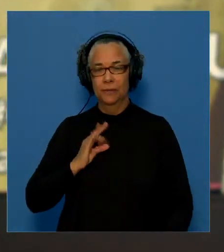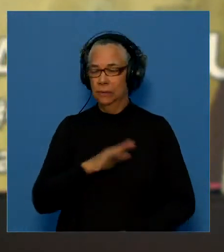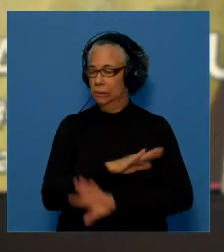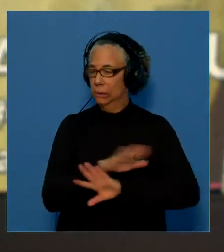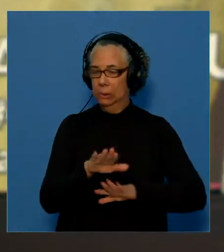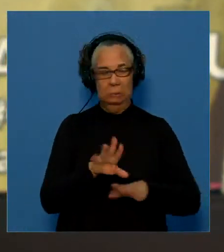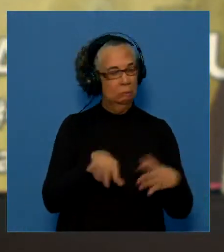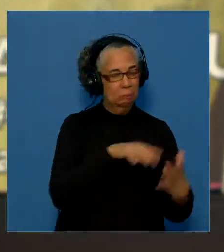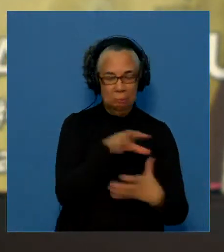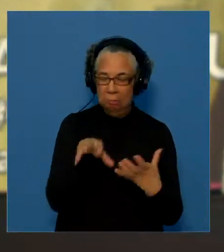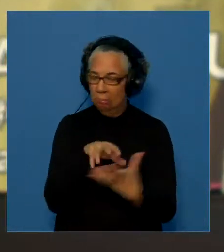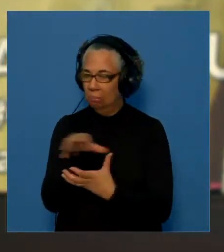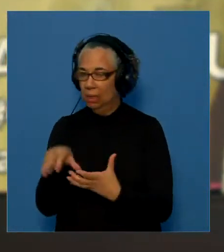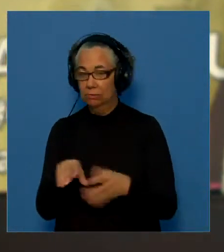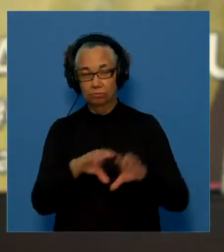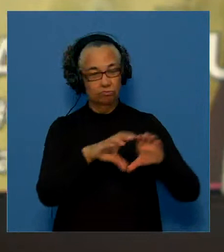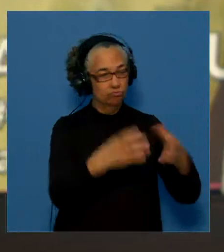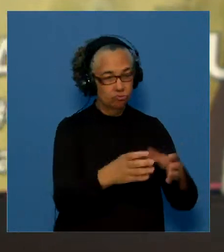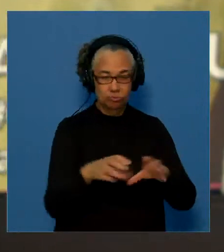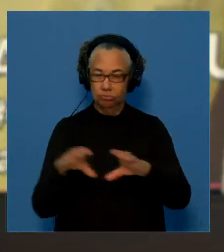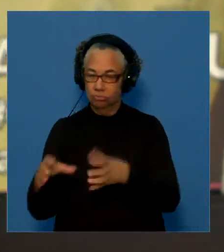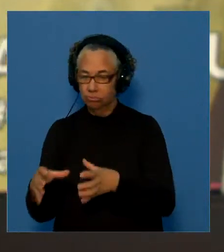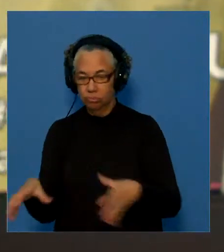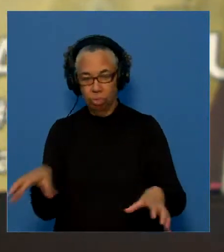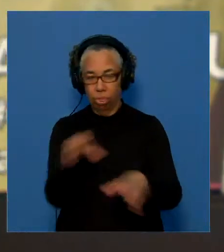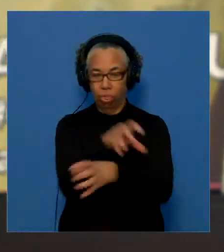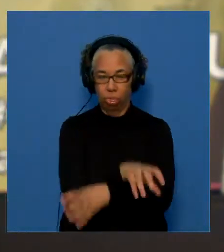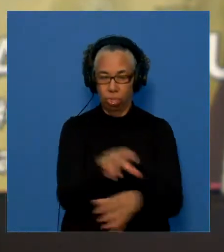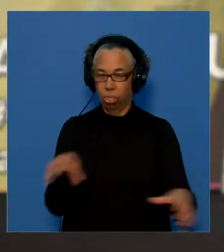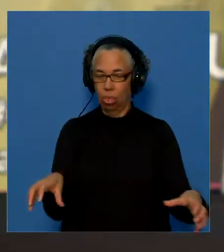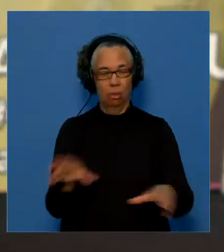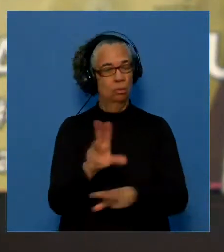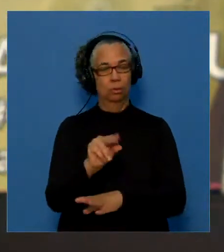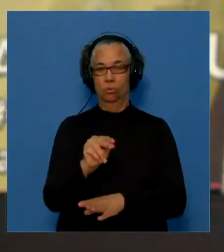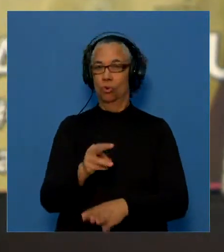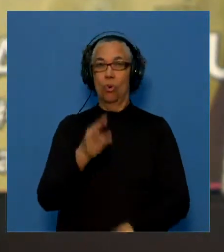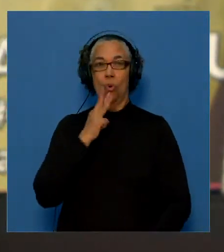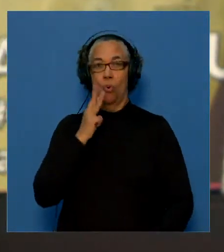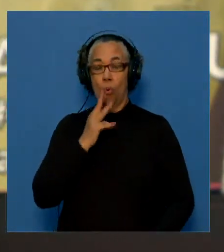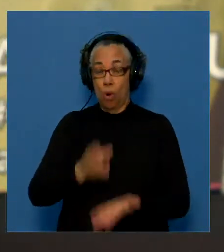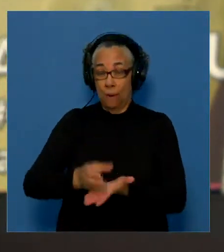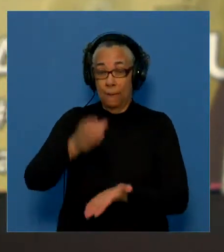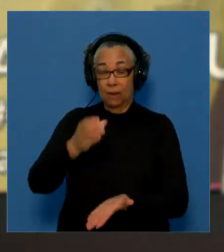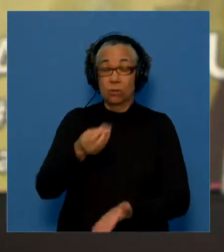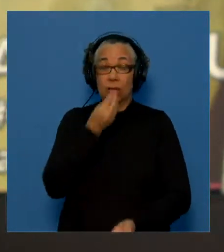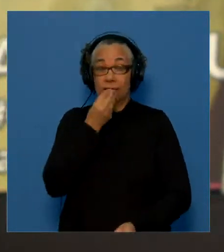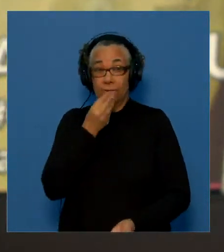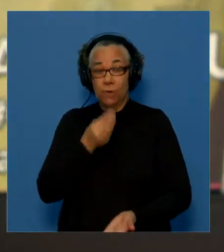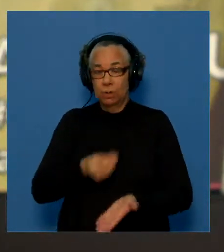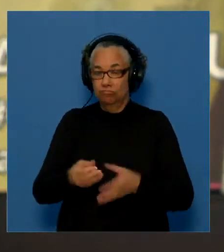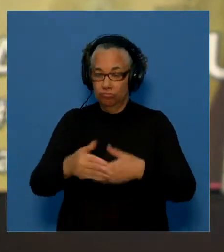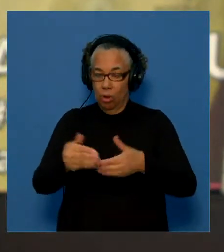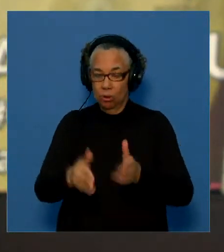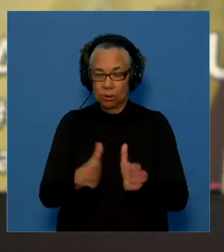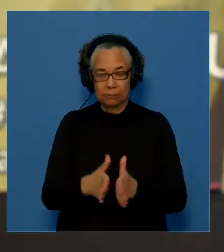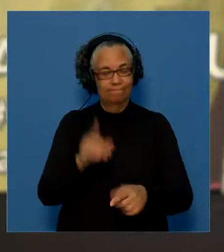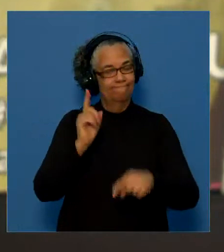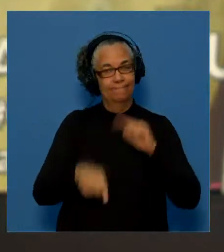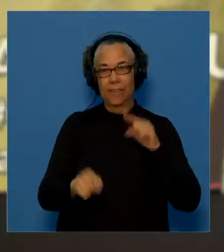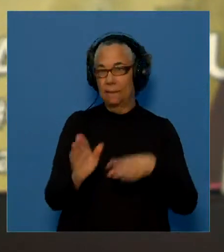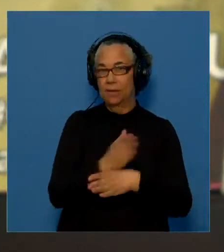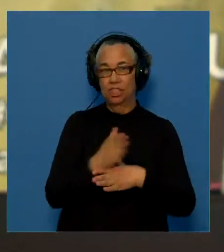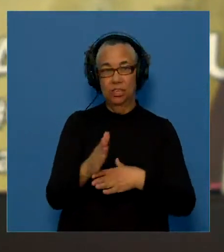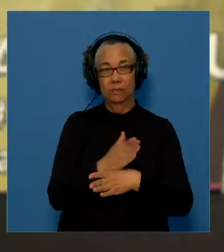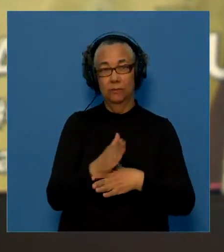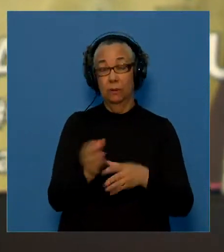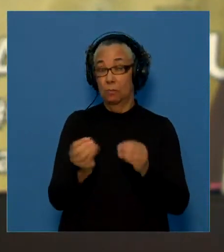one group to another or activity to activity, and water bottles, food containers, and toys should not be shared. For more